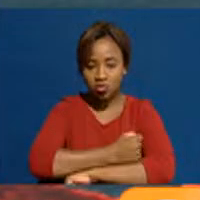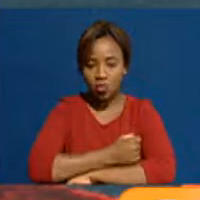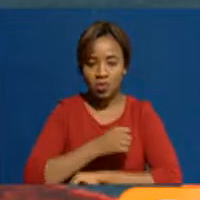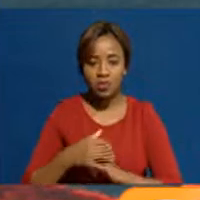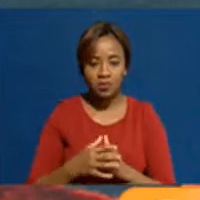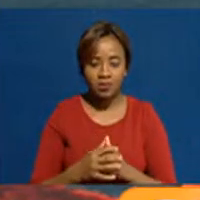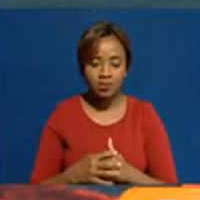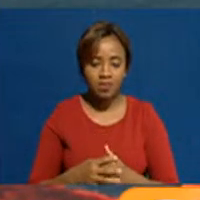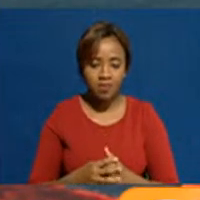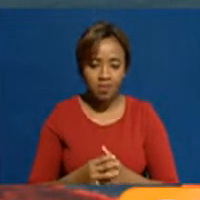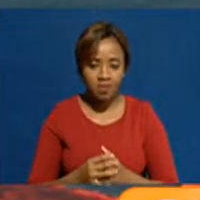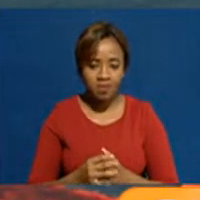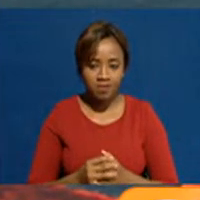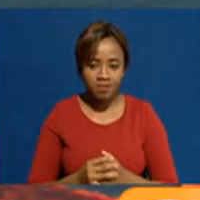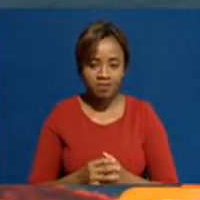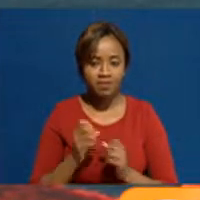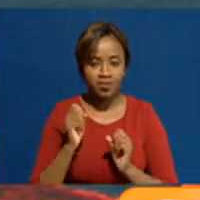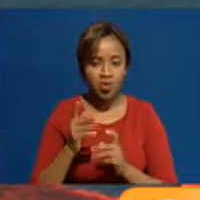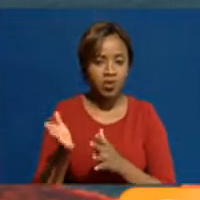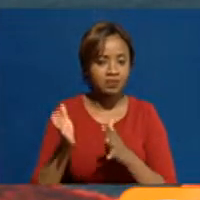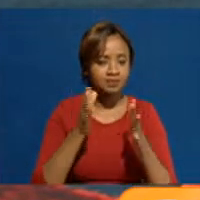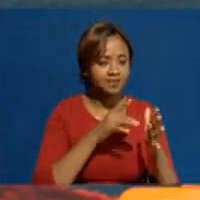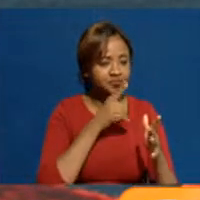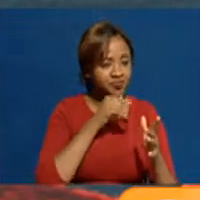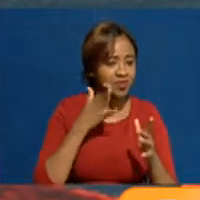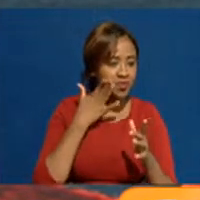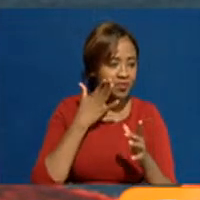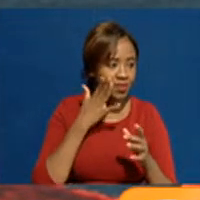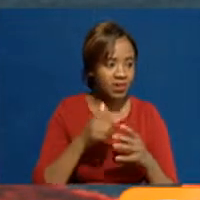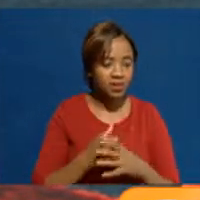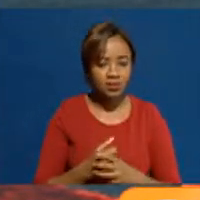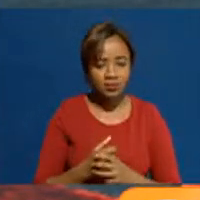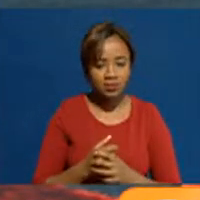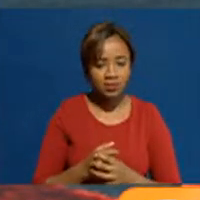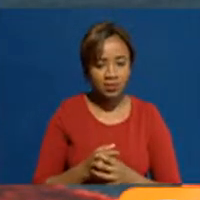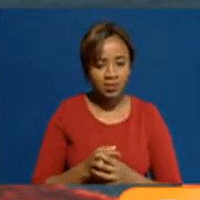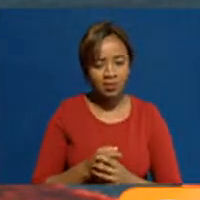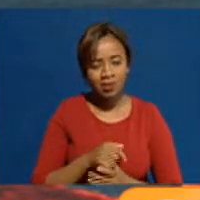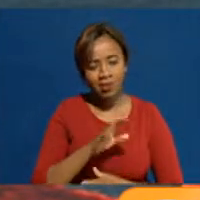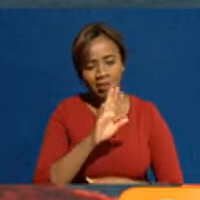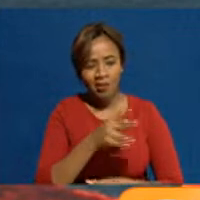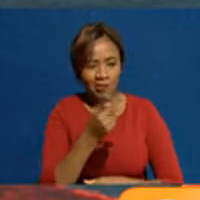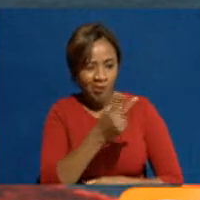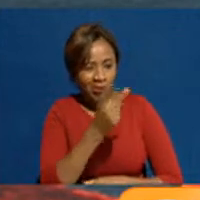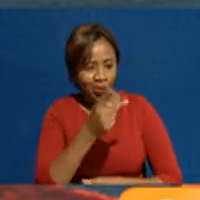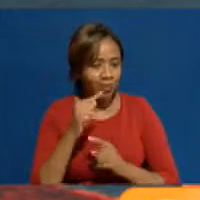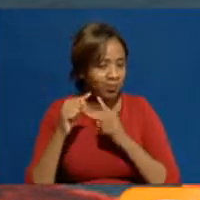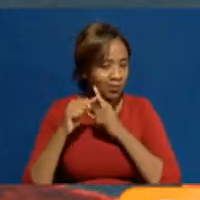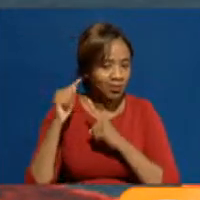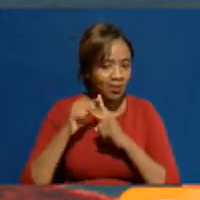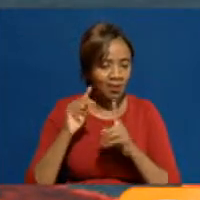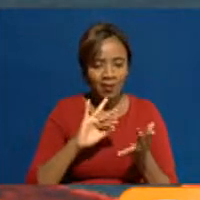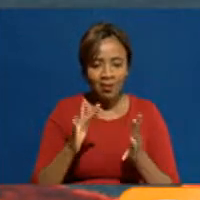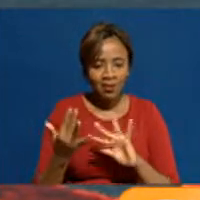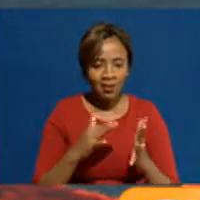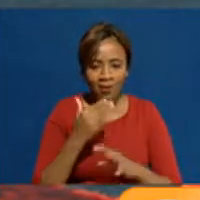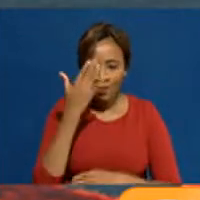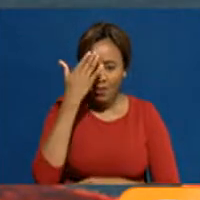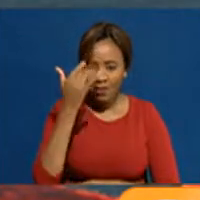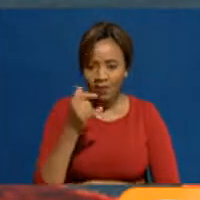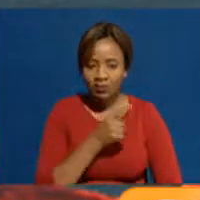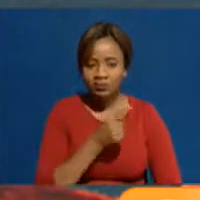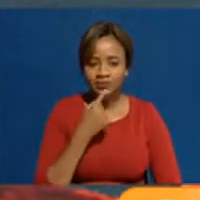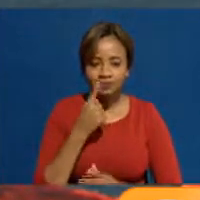Let me come to the parents, Hannah and Jacqueline, just to get your experience. You know, James has talked about cost,